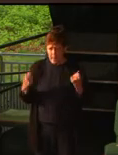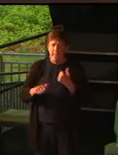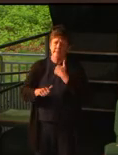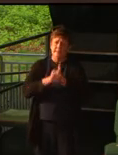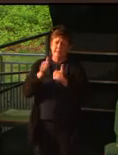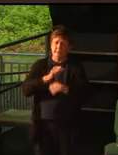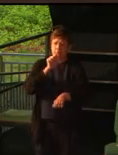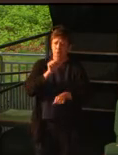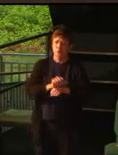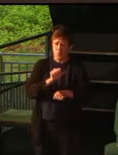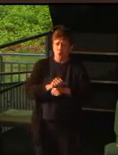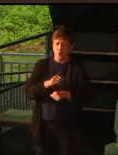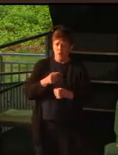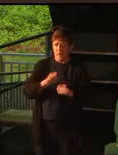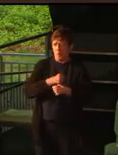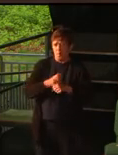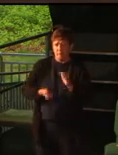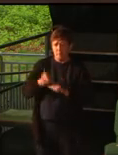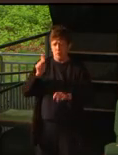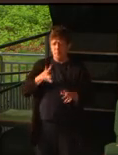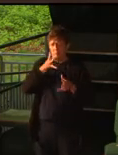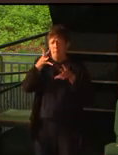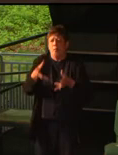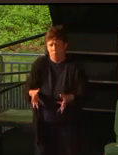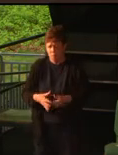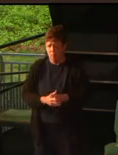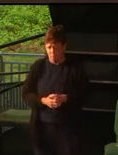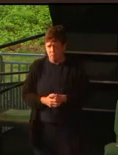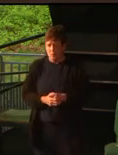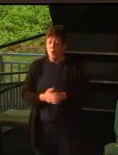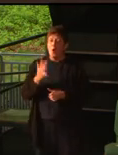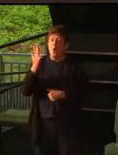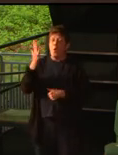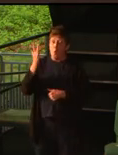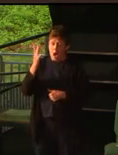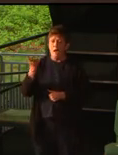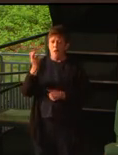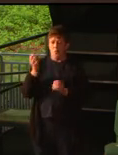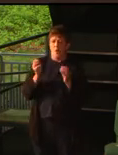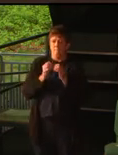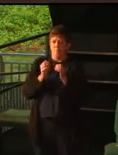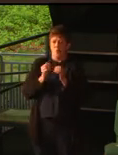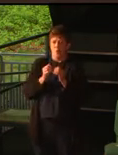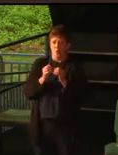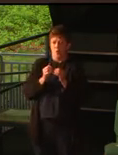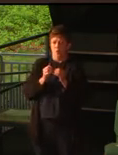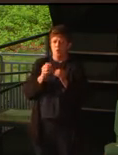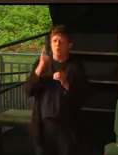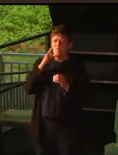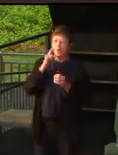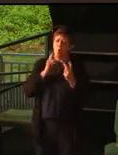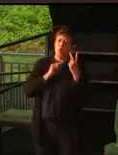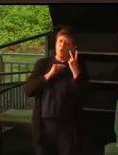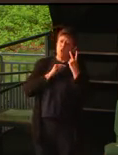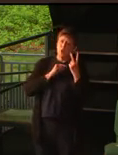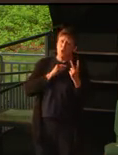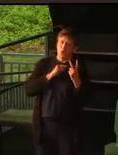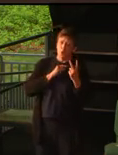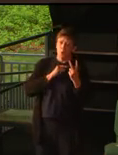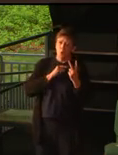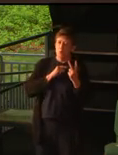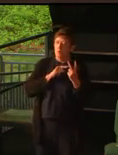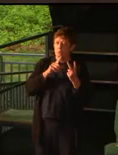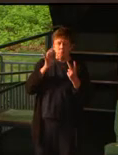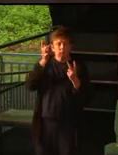many wretch. I did it because I wanted something more for the two impossibly